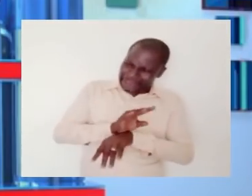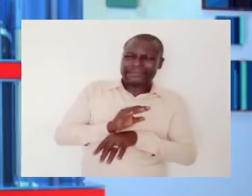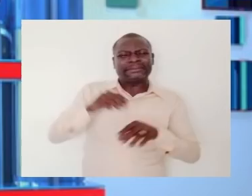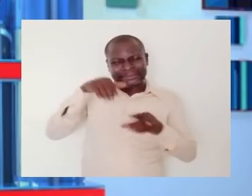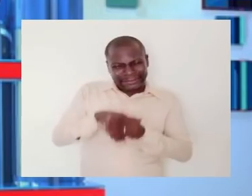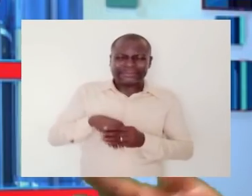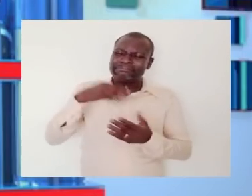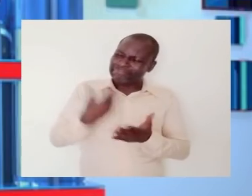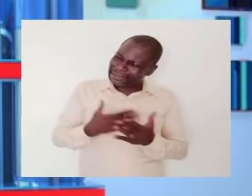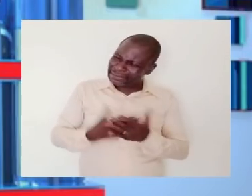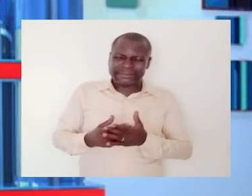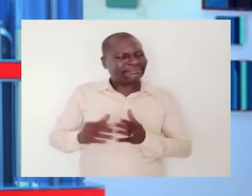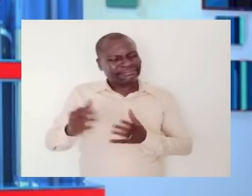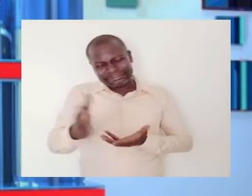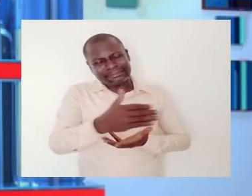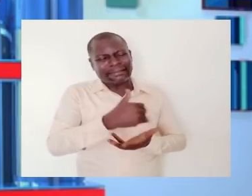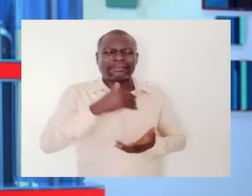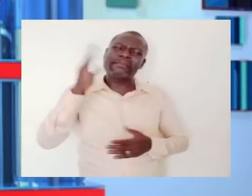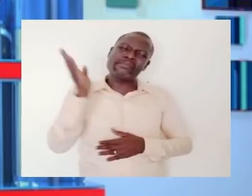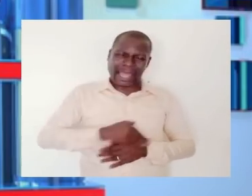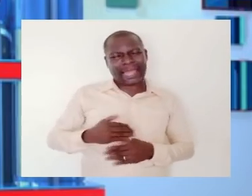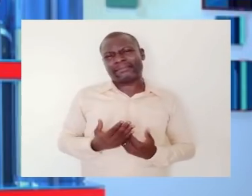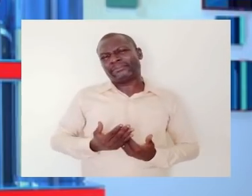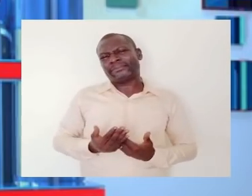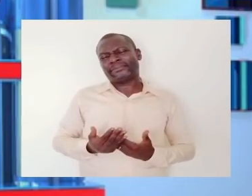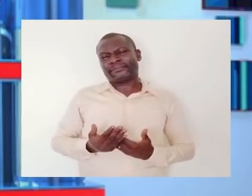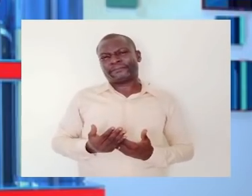Eti boni eti se ewo iwia se. Sikanibre boni.